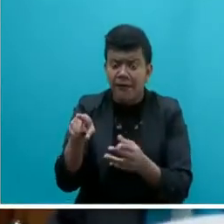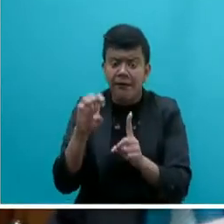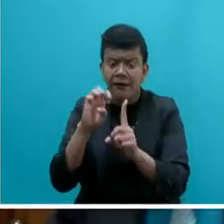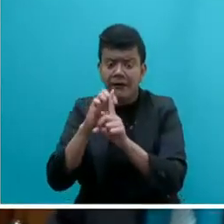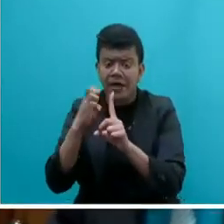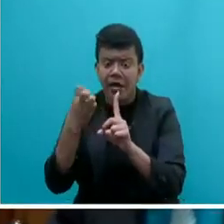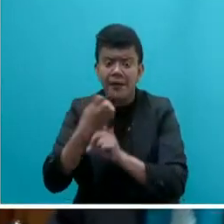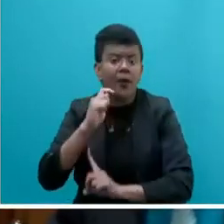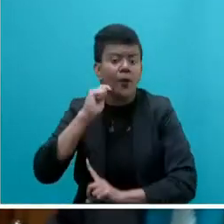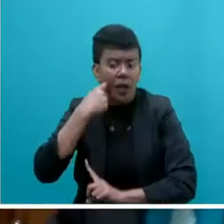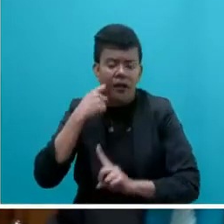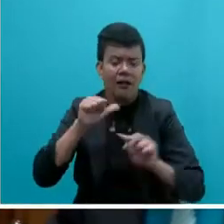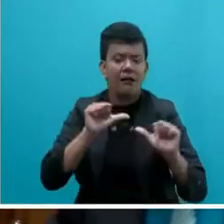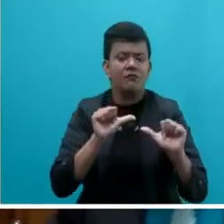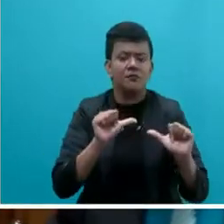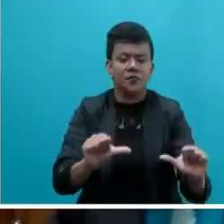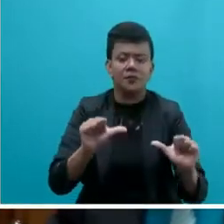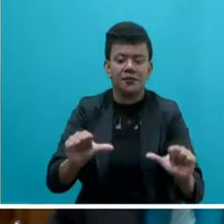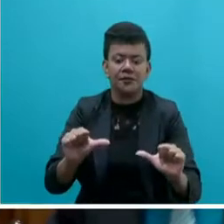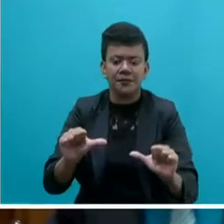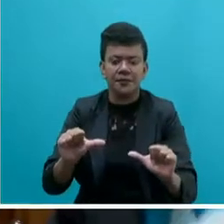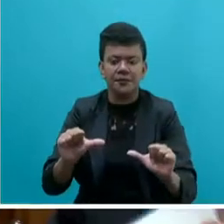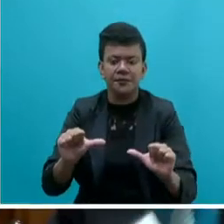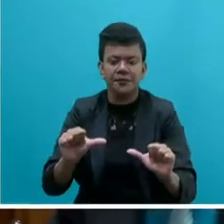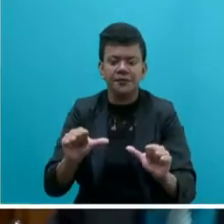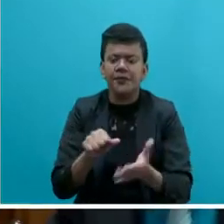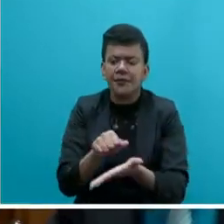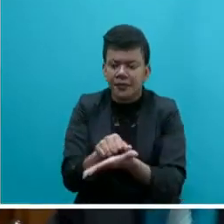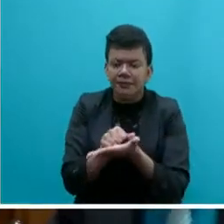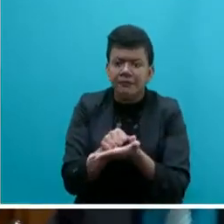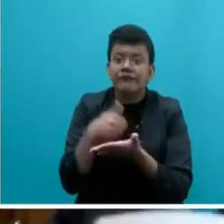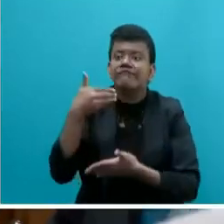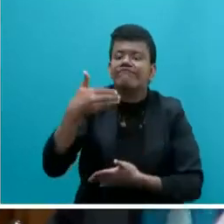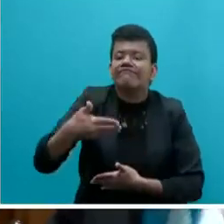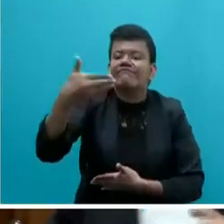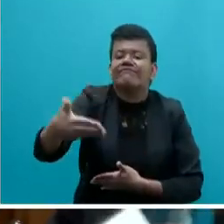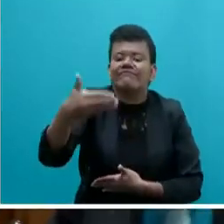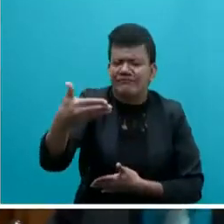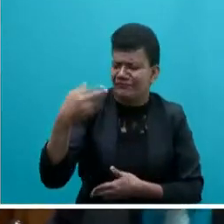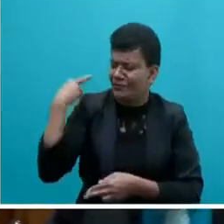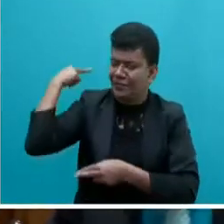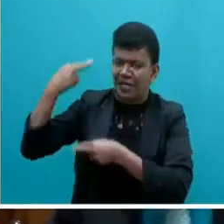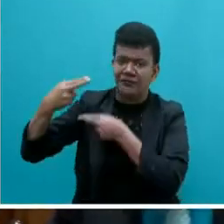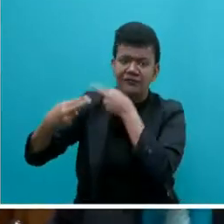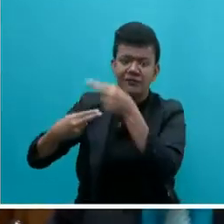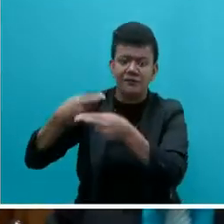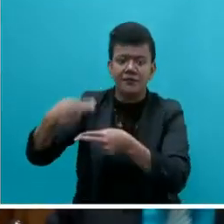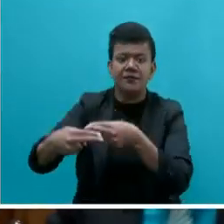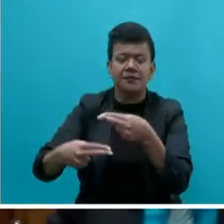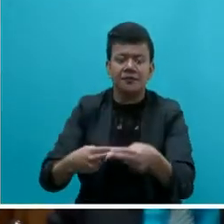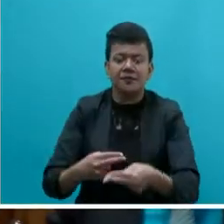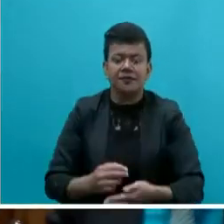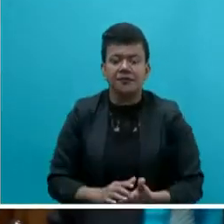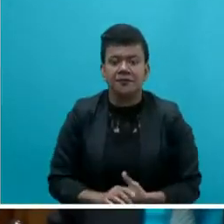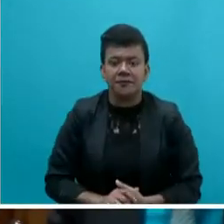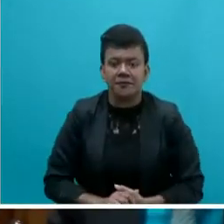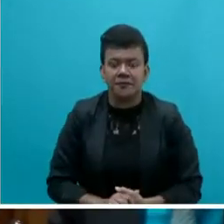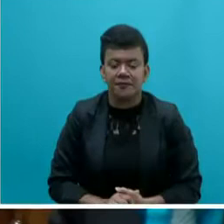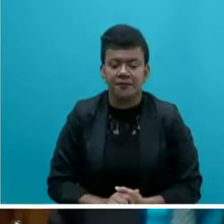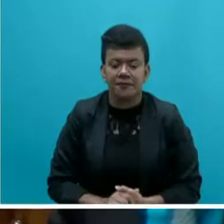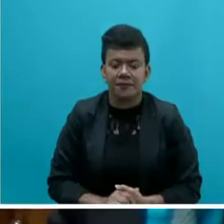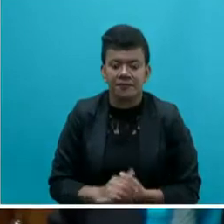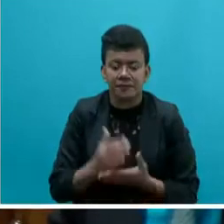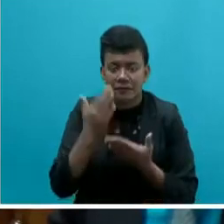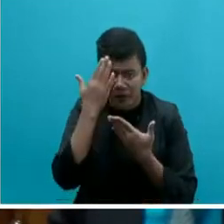generations. This effect, we have carried out massive amount of work in recent years. Honourable Speaker, to